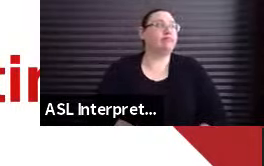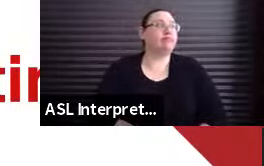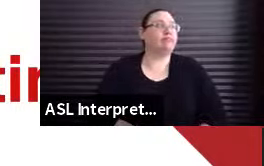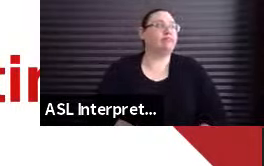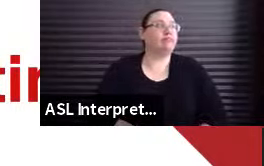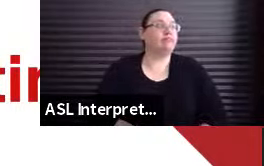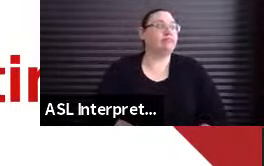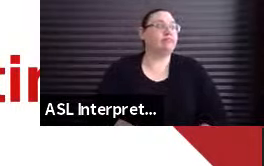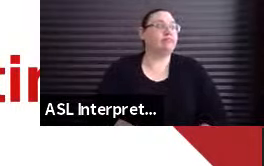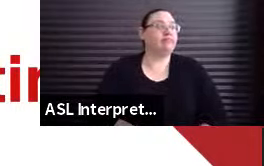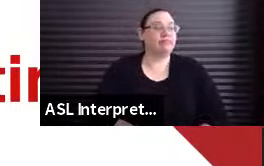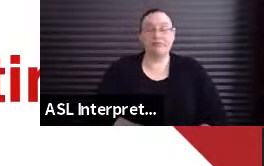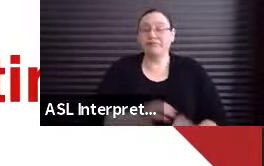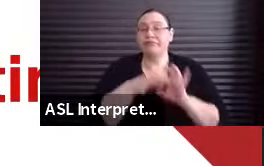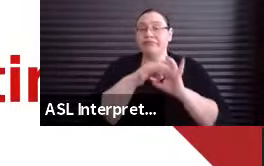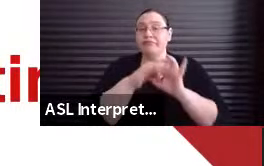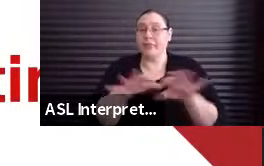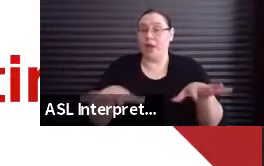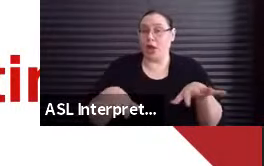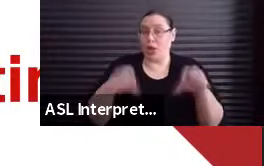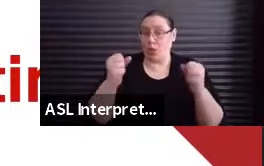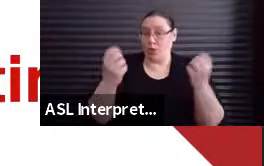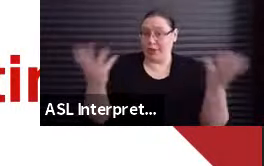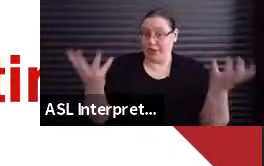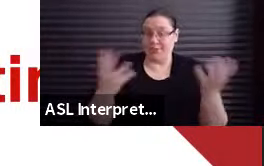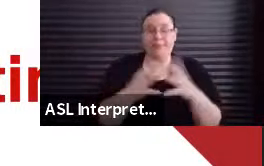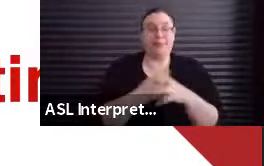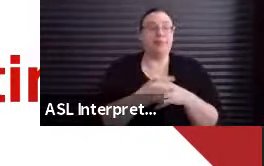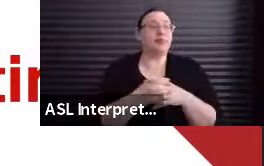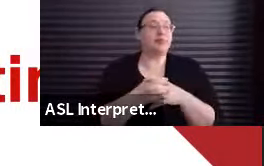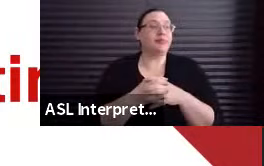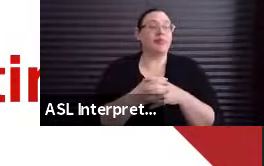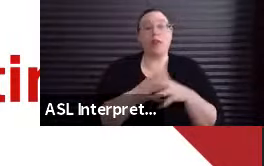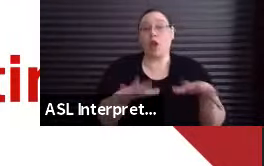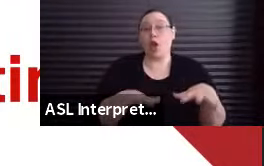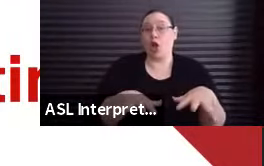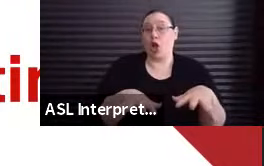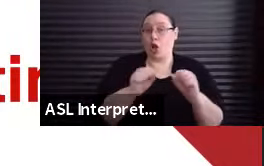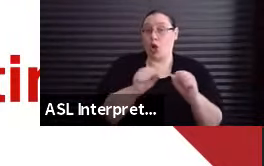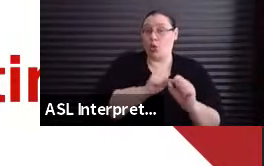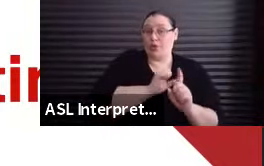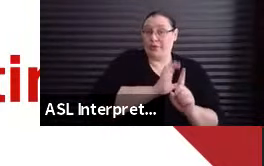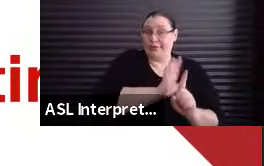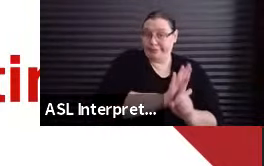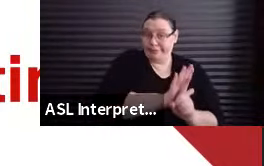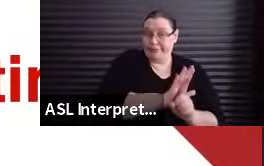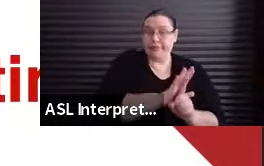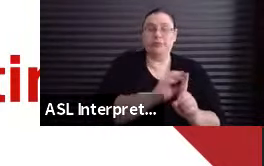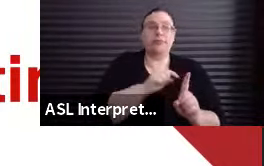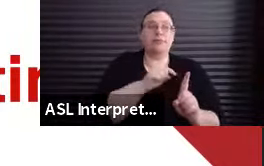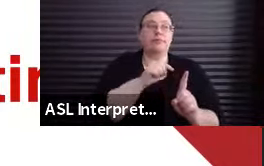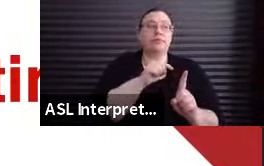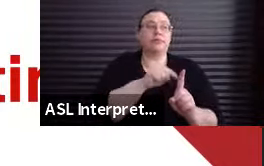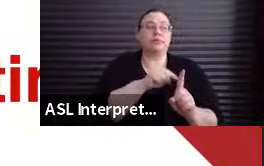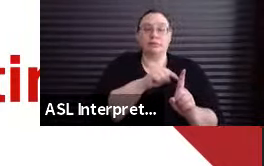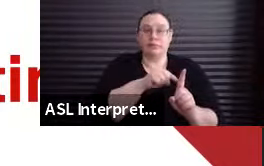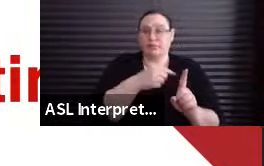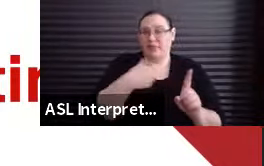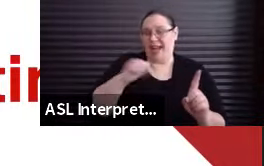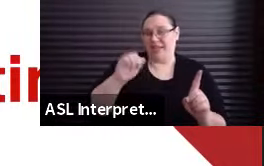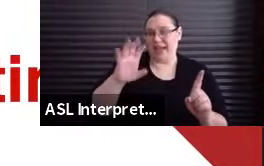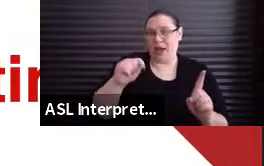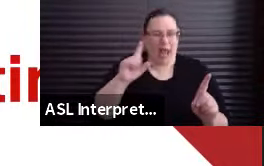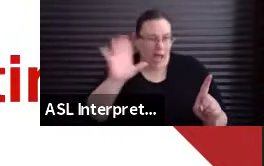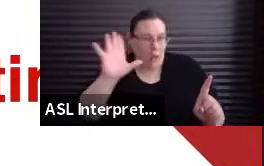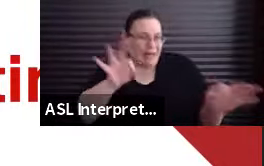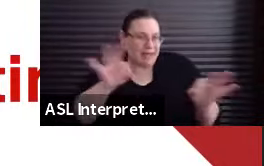in terms of what the host is doing, on the host side, once you have an account, obviously, and I'll take you through that